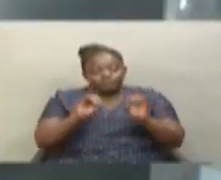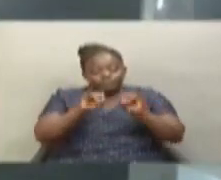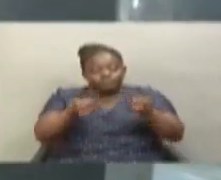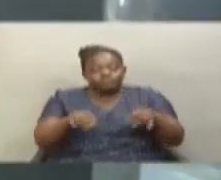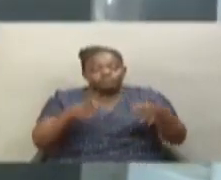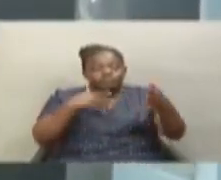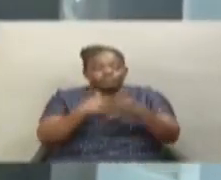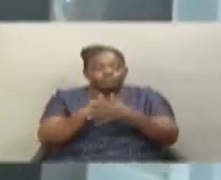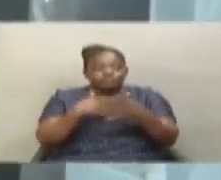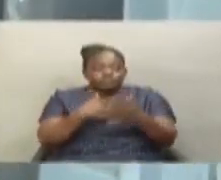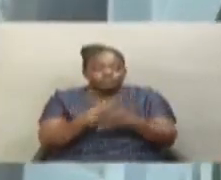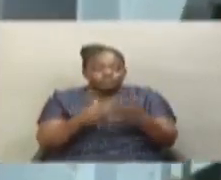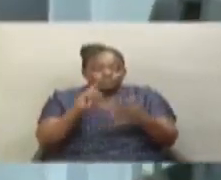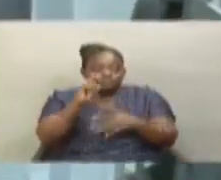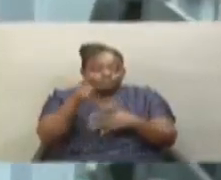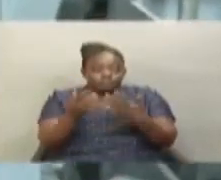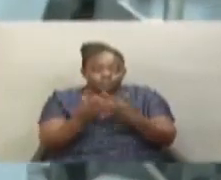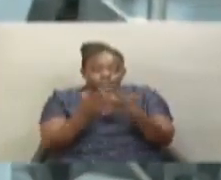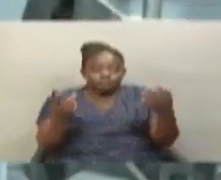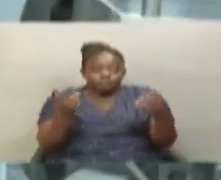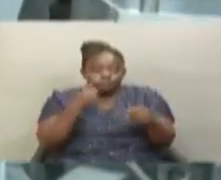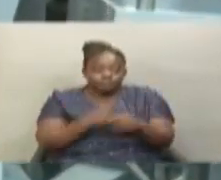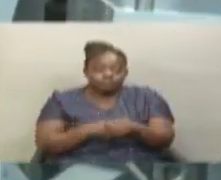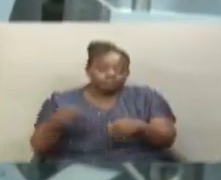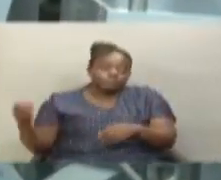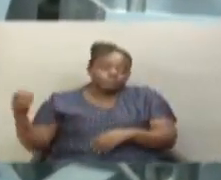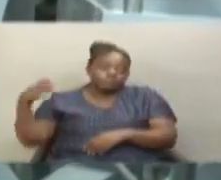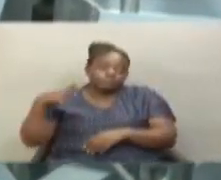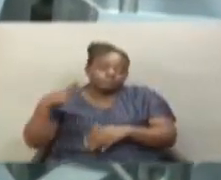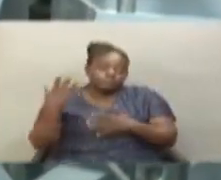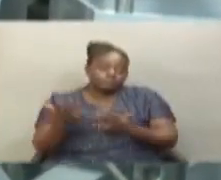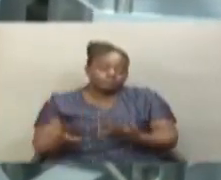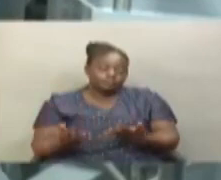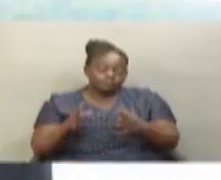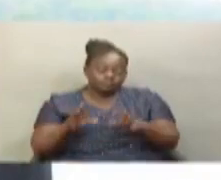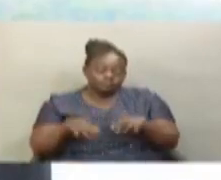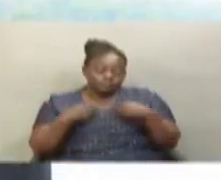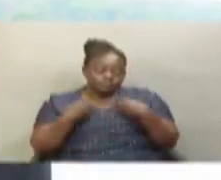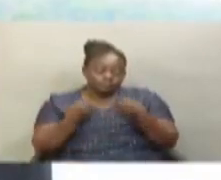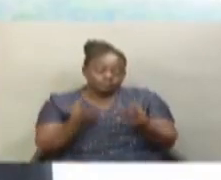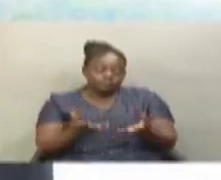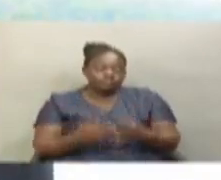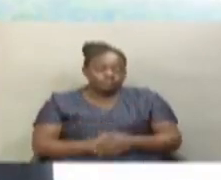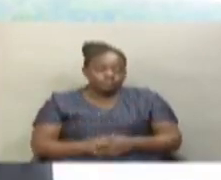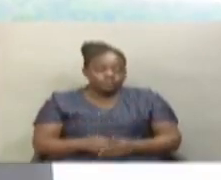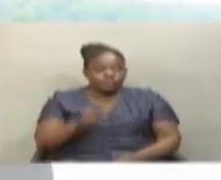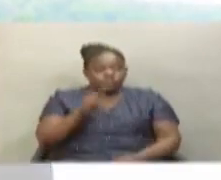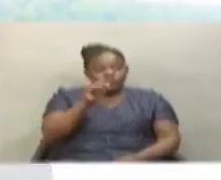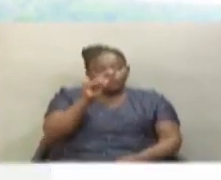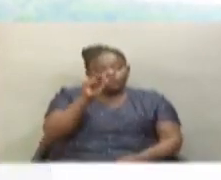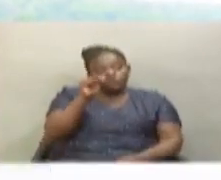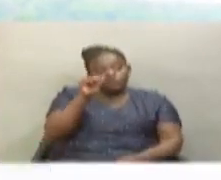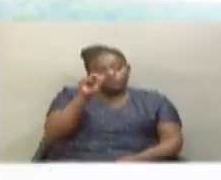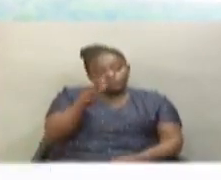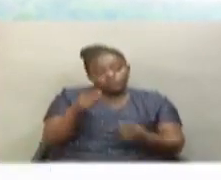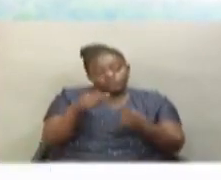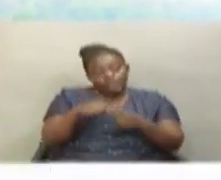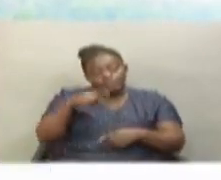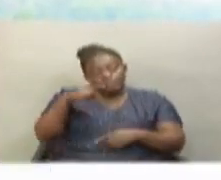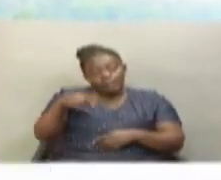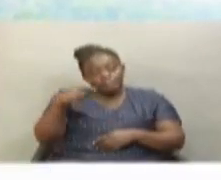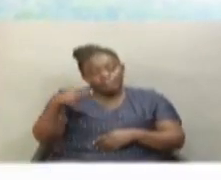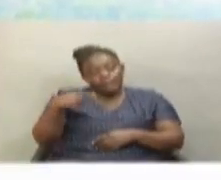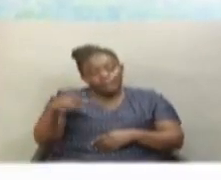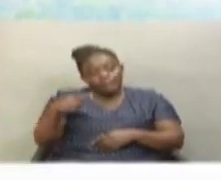ekyuma ekisooka ng'essaawa yonna amasannyalaze gaakufirimizibwa. Tabaini emu yatandise okurotatinga mwagirabye